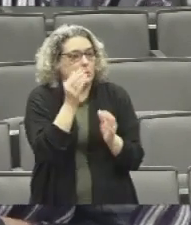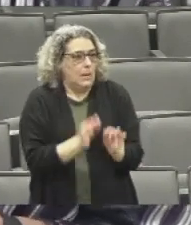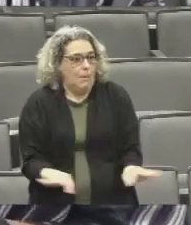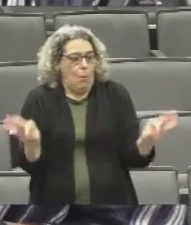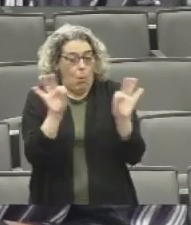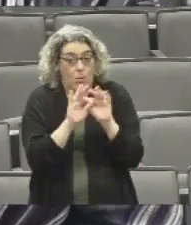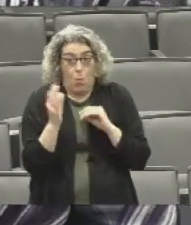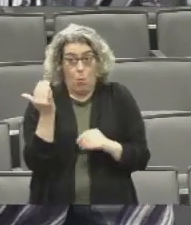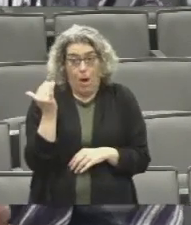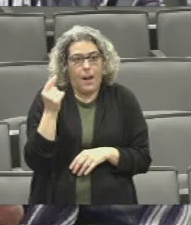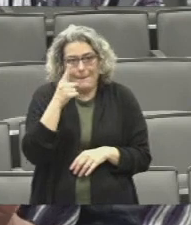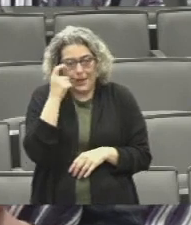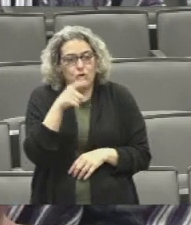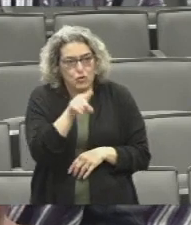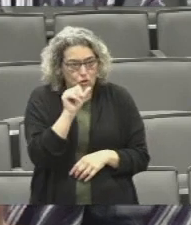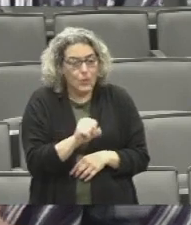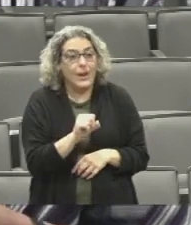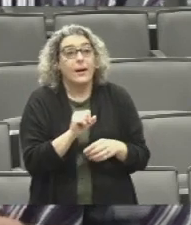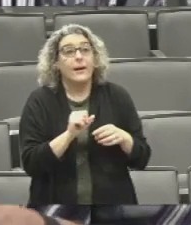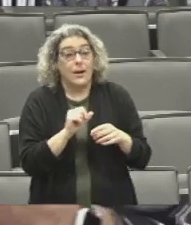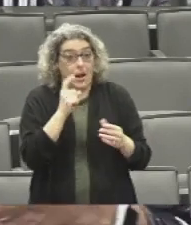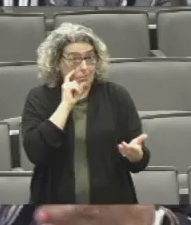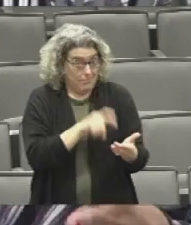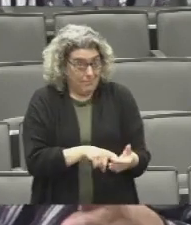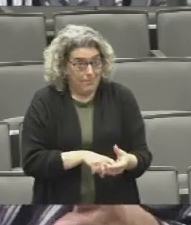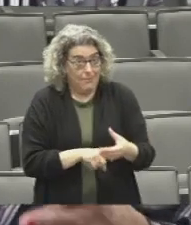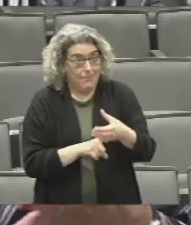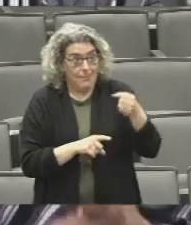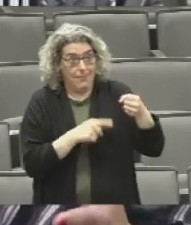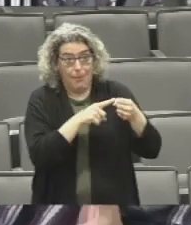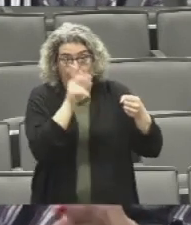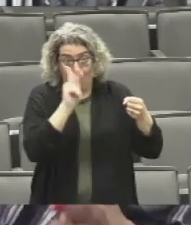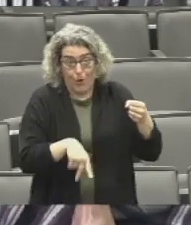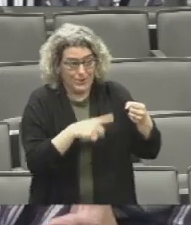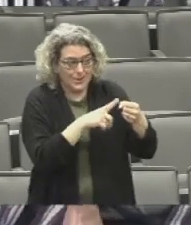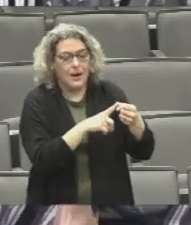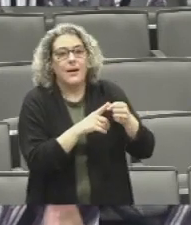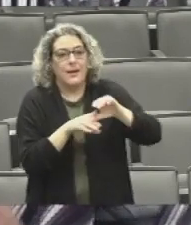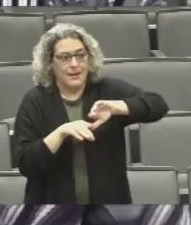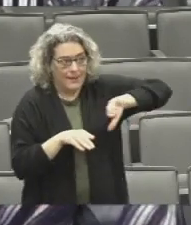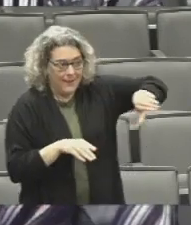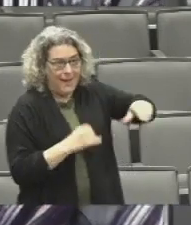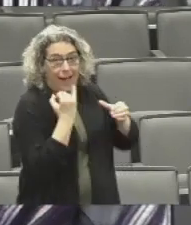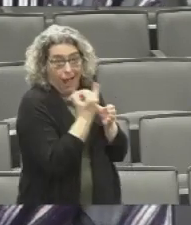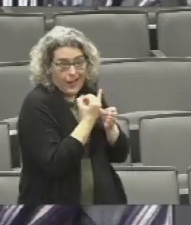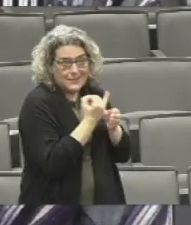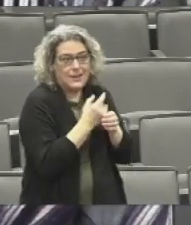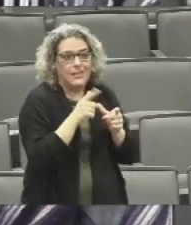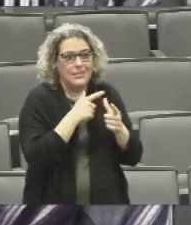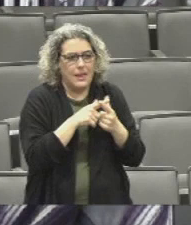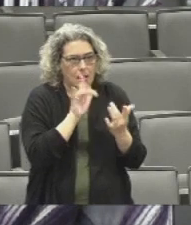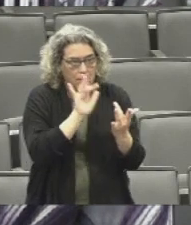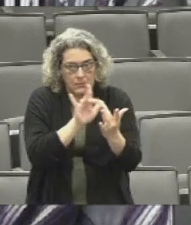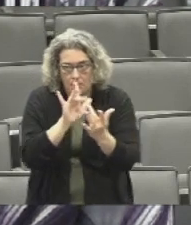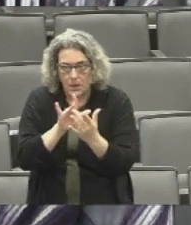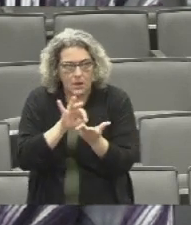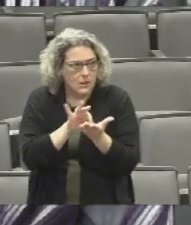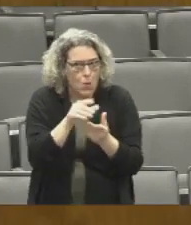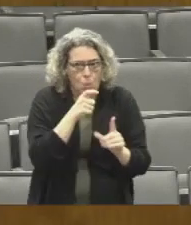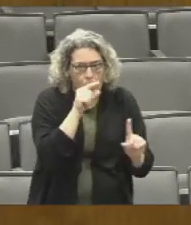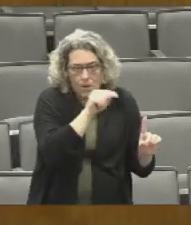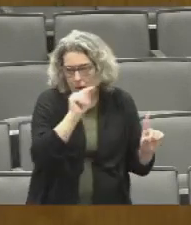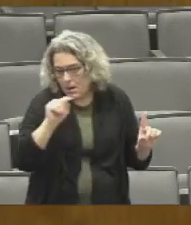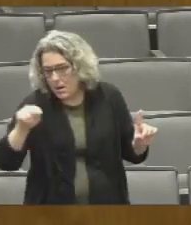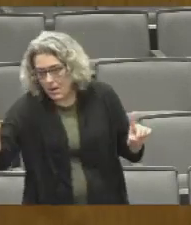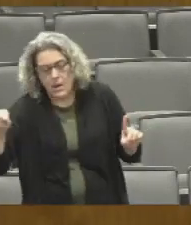because only then you isolate them early, then can you stop the spread of the disease. Thank you.